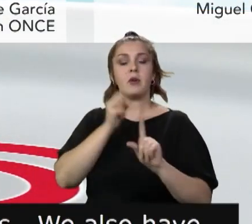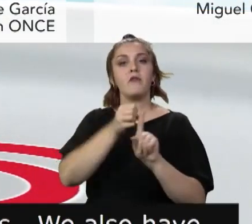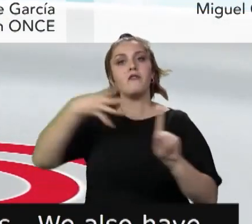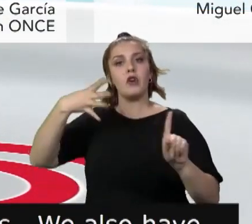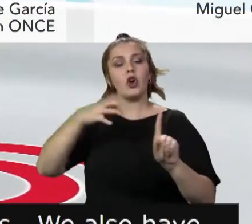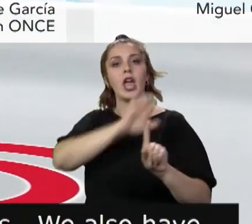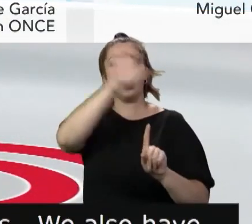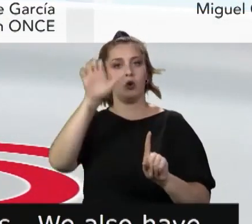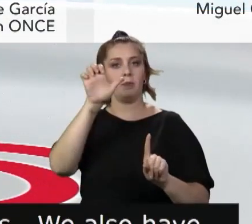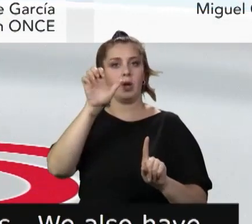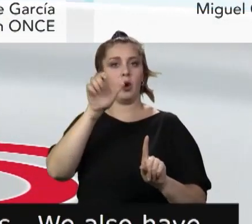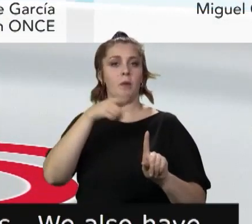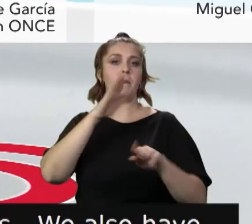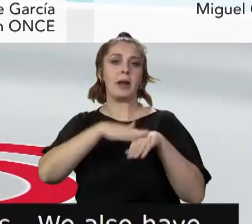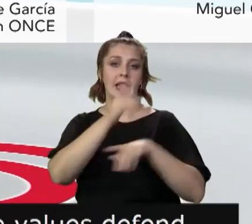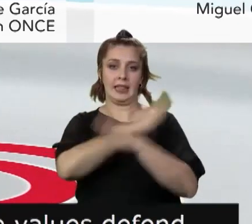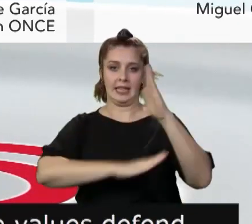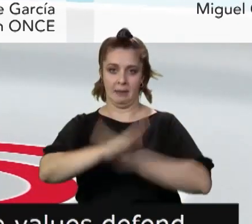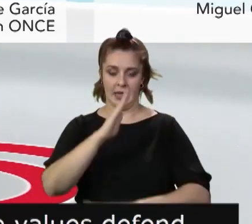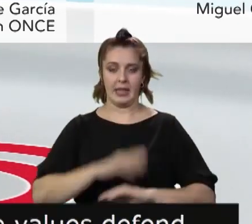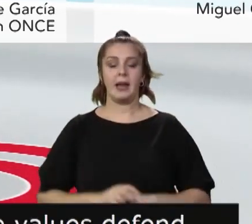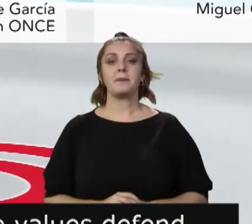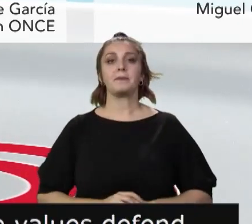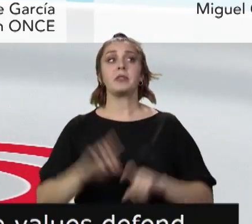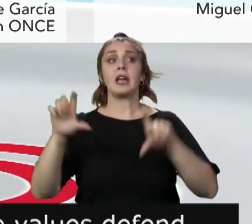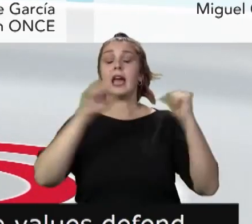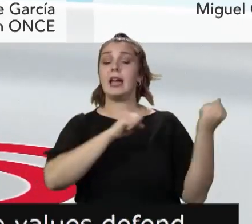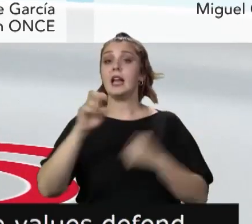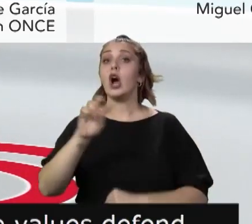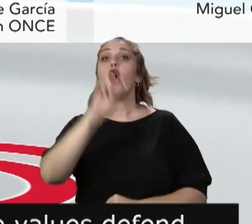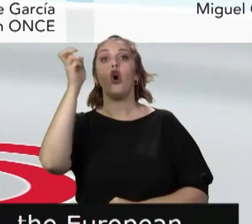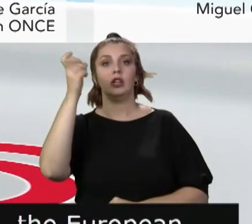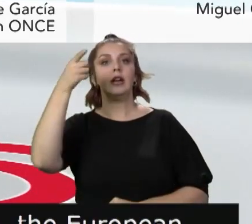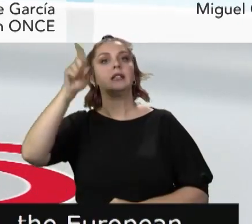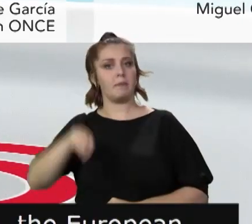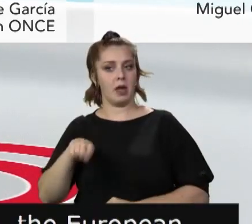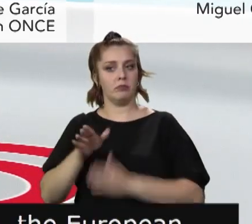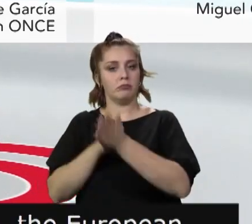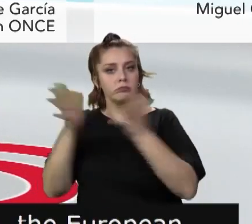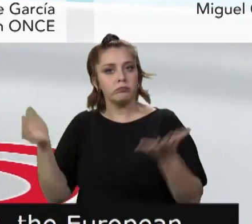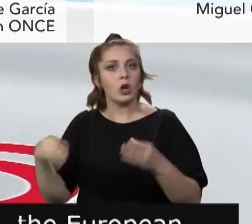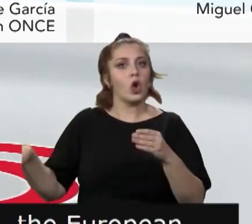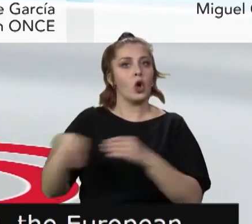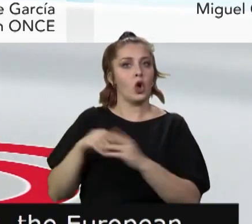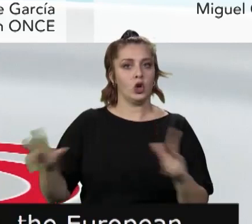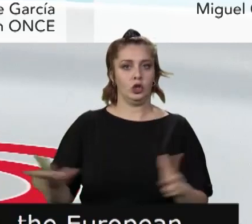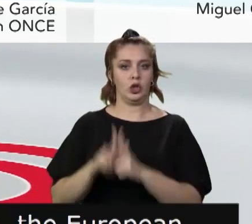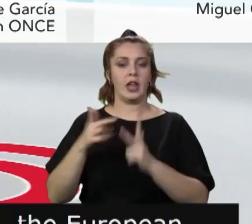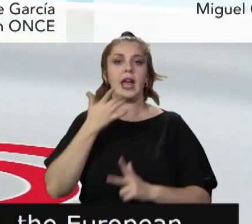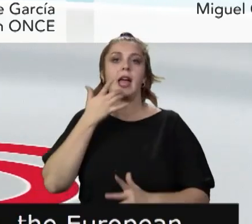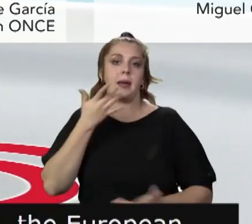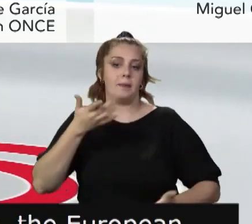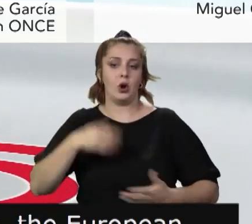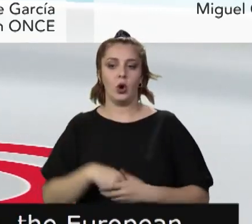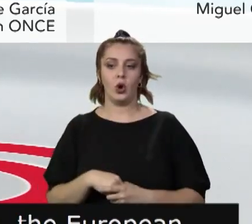with disabilities, for instance, the European Forum for Disabilities, and other entities that work